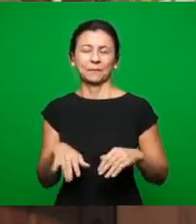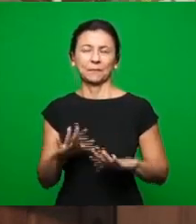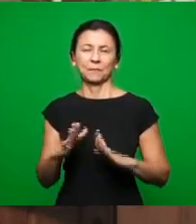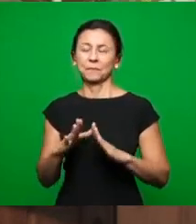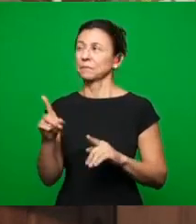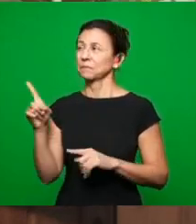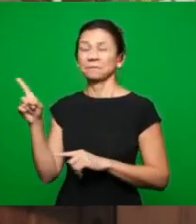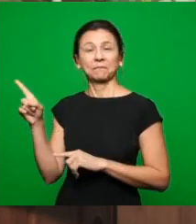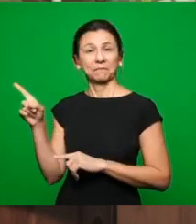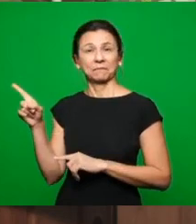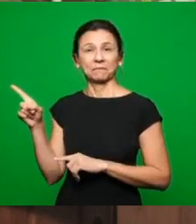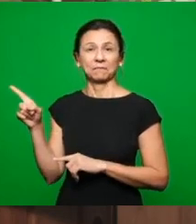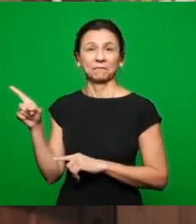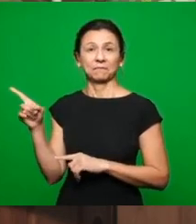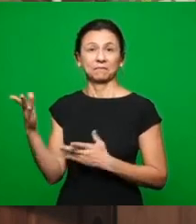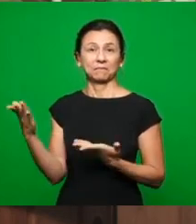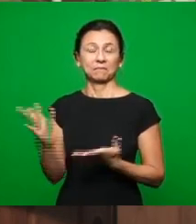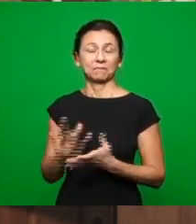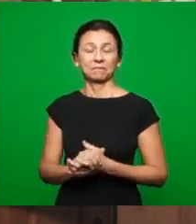church didn't need this.